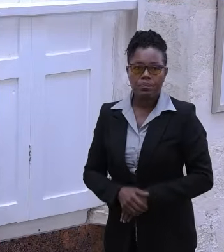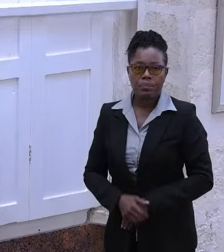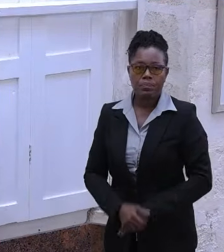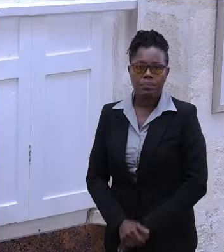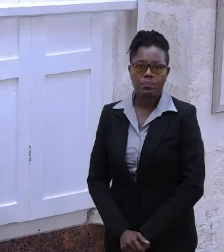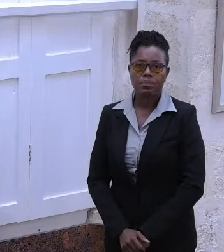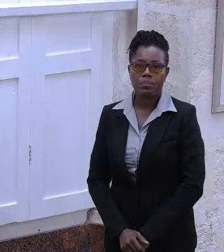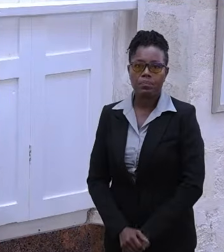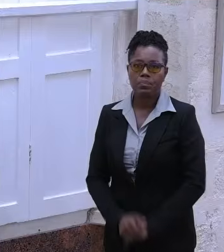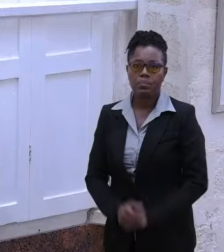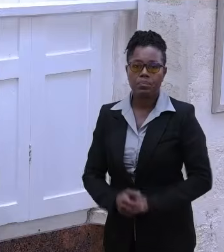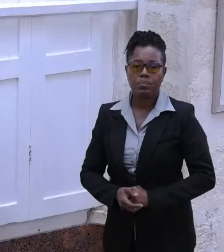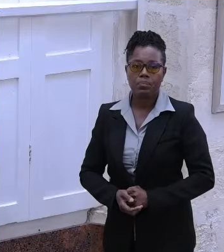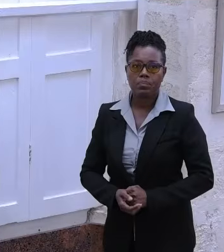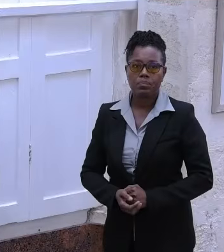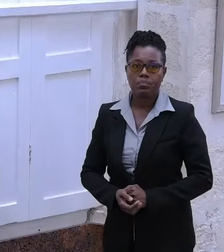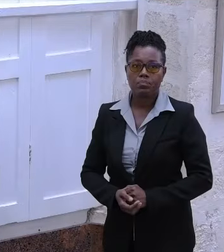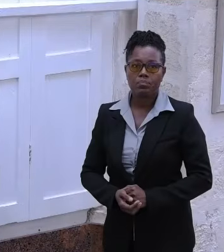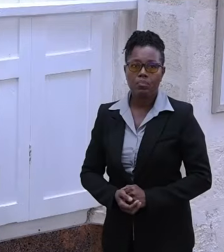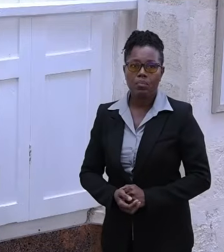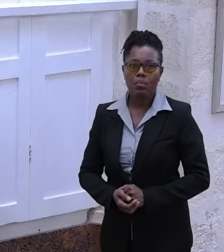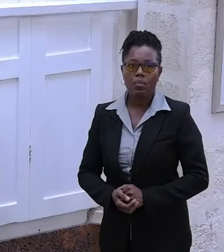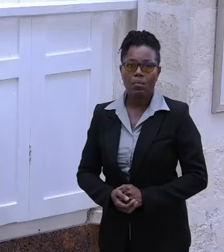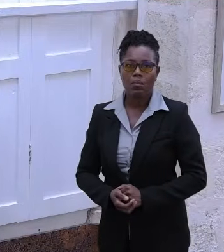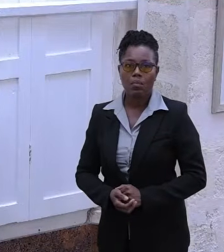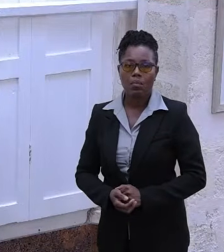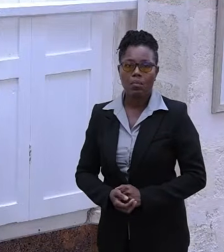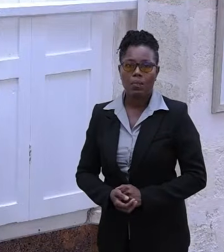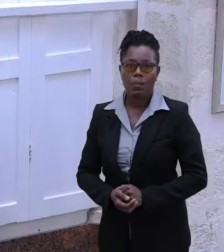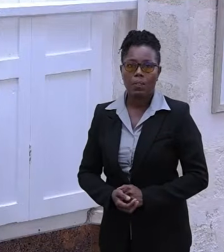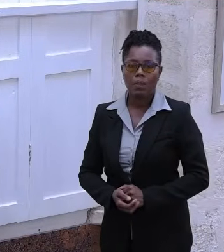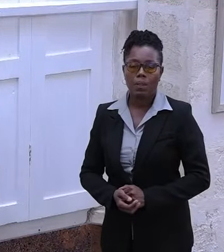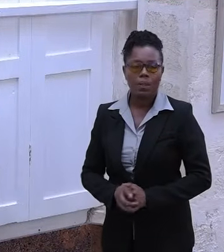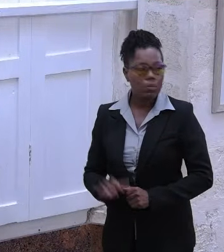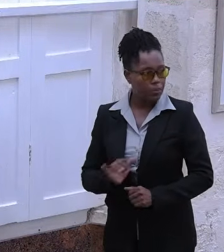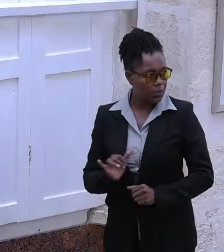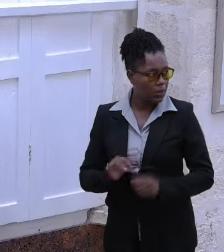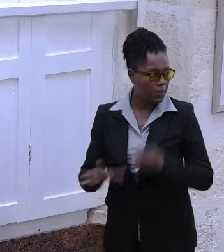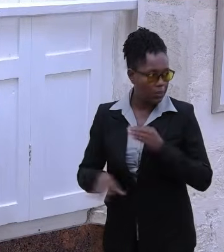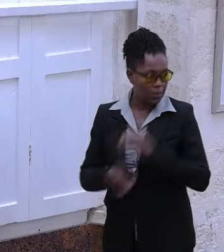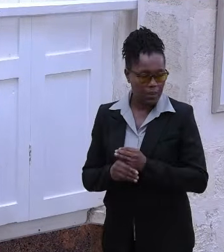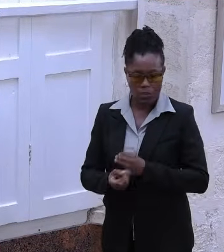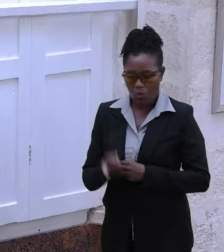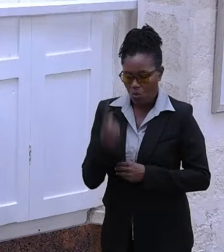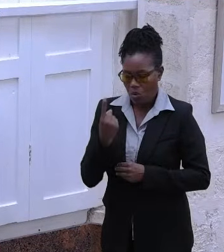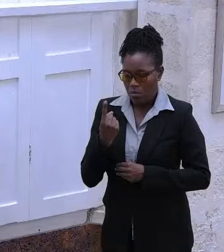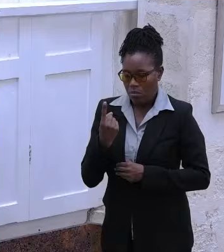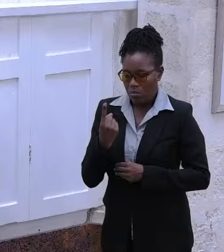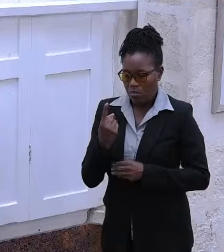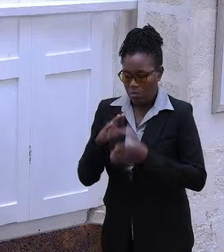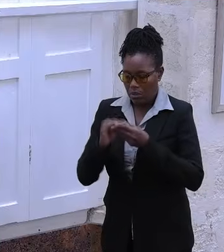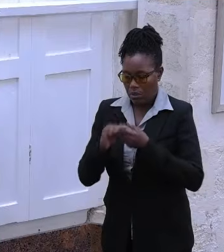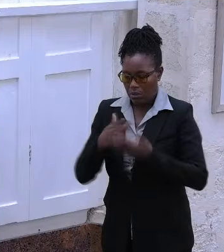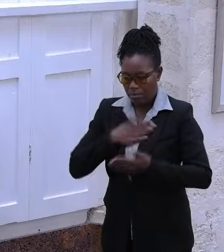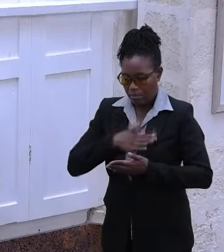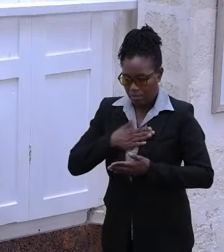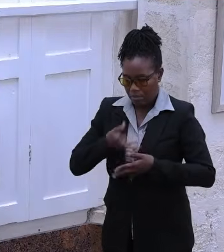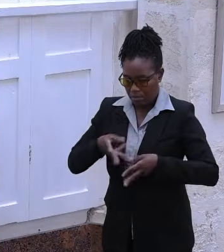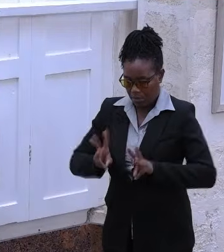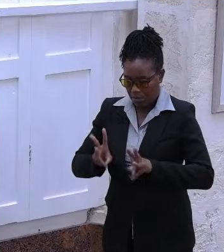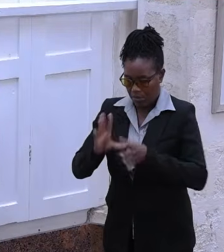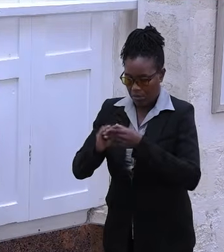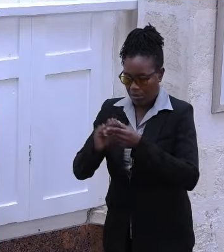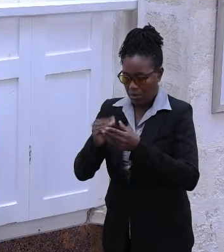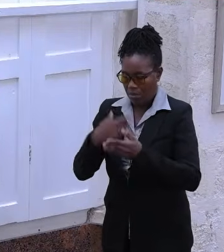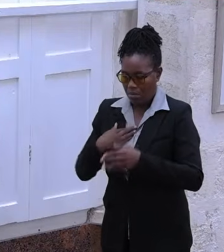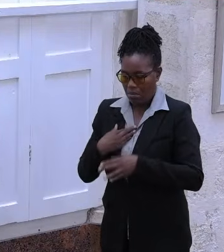Yeah, I'd just like to add one comment. First of all, please permit me to state that my reference to